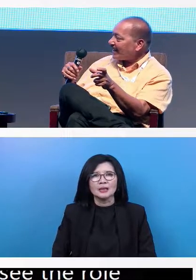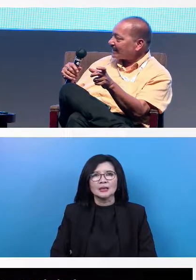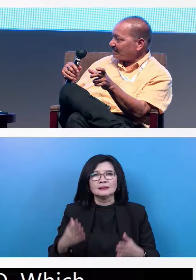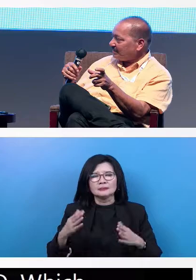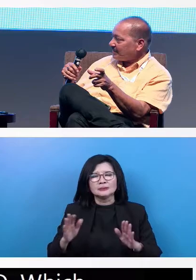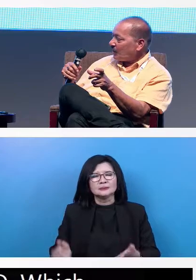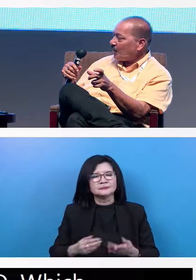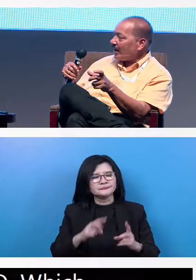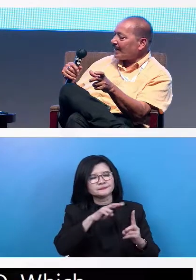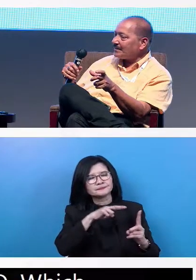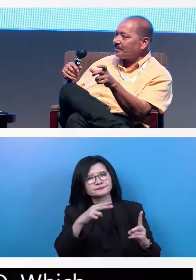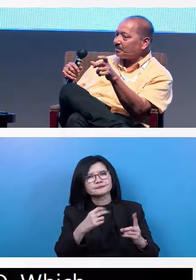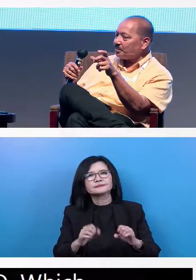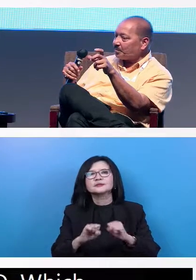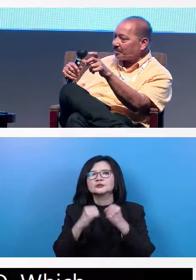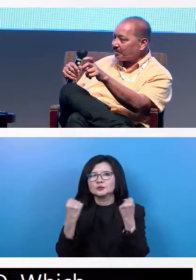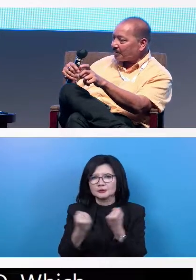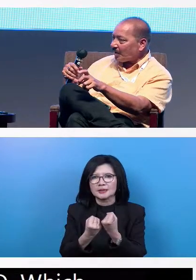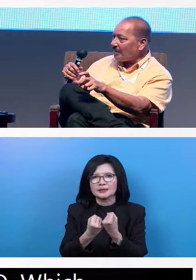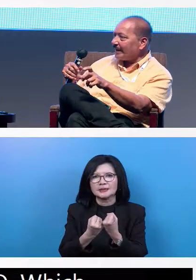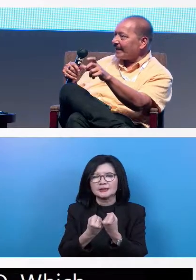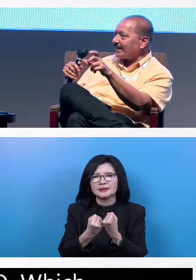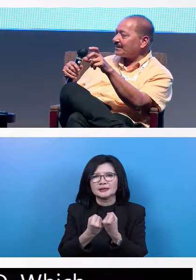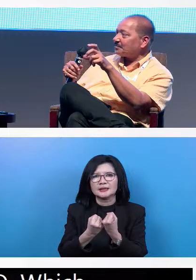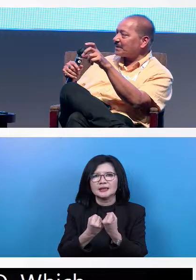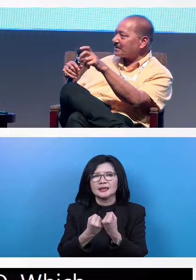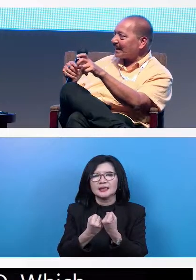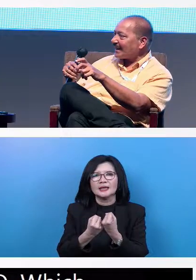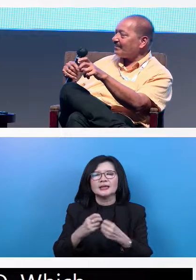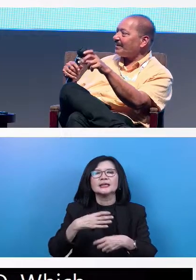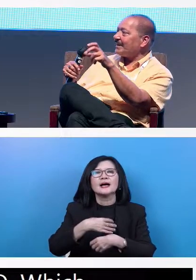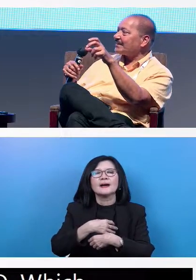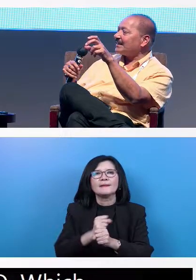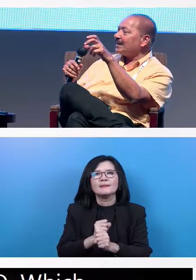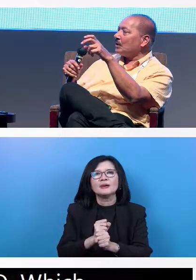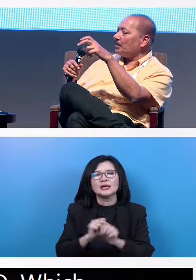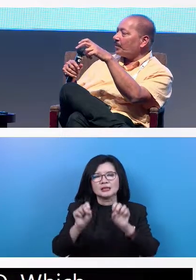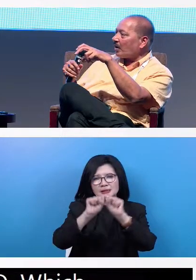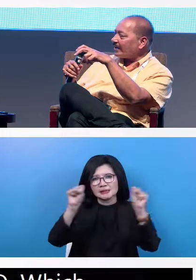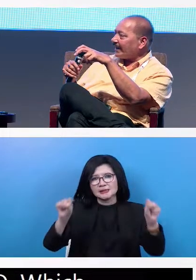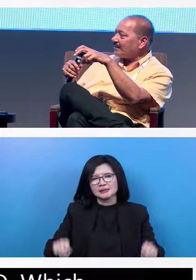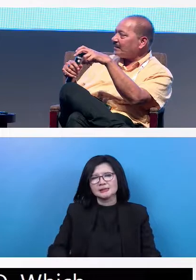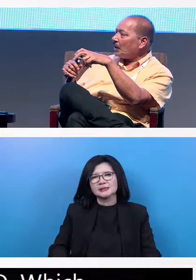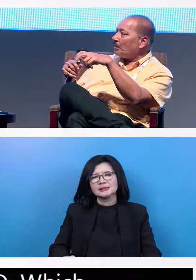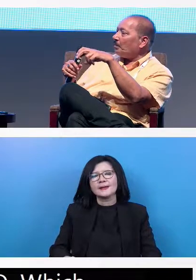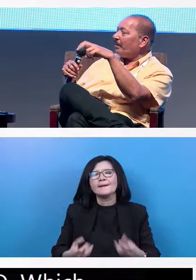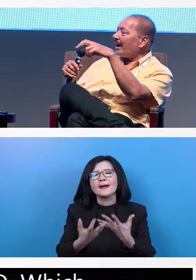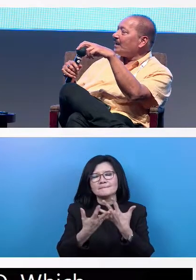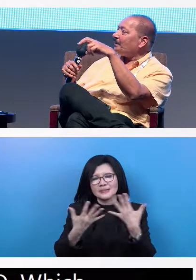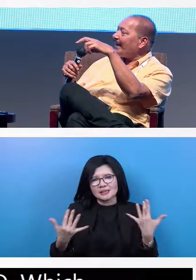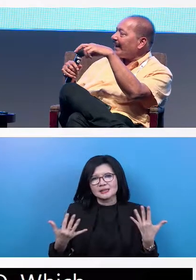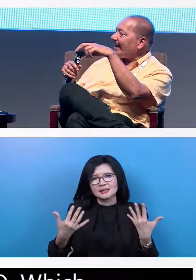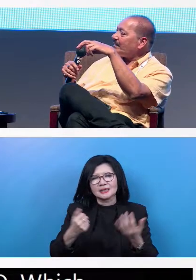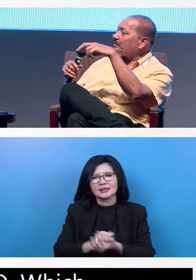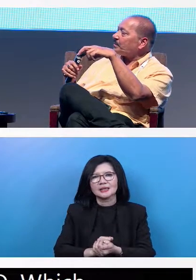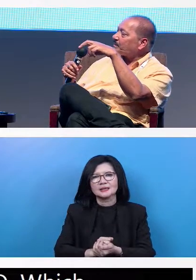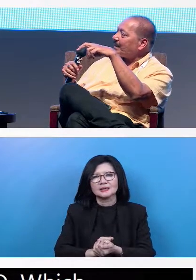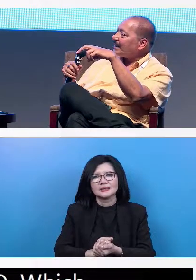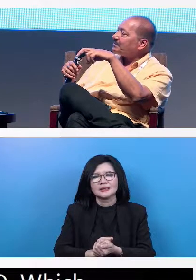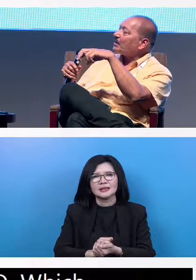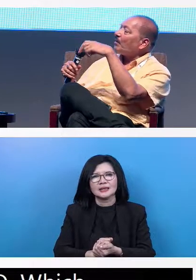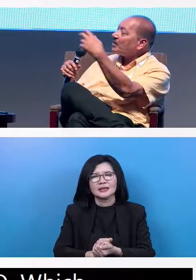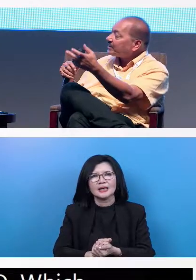a mechanism where the community's perspective is brought in by bringing